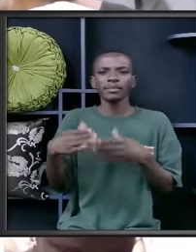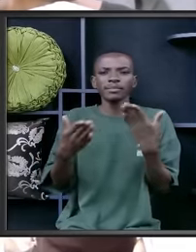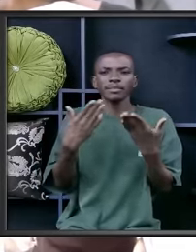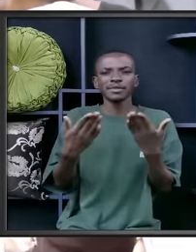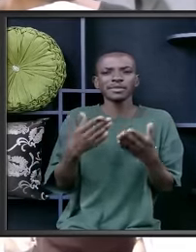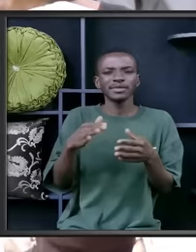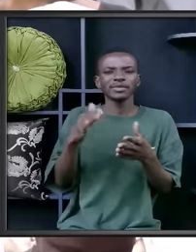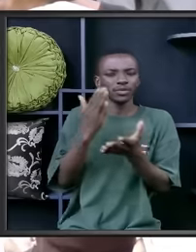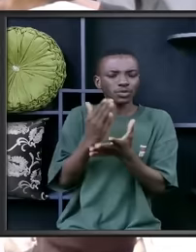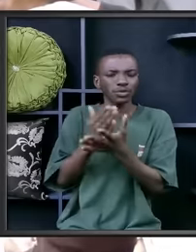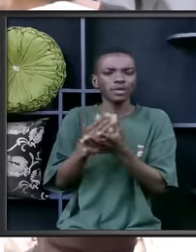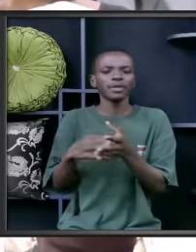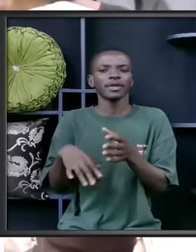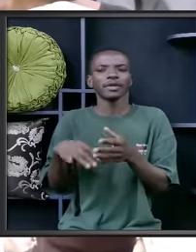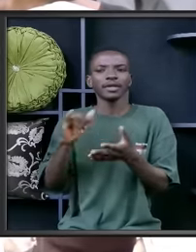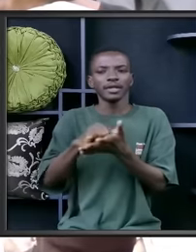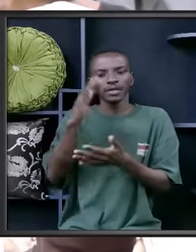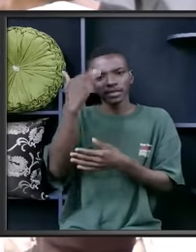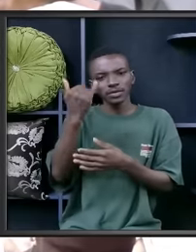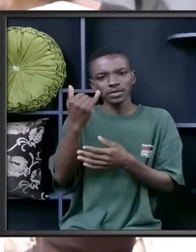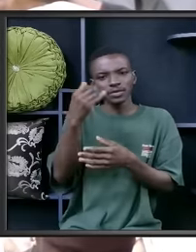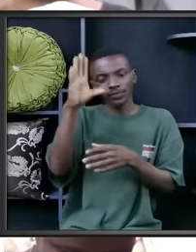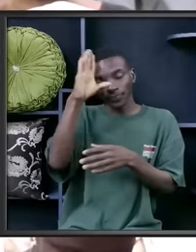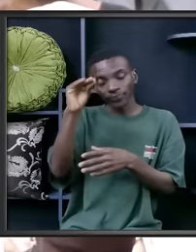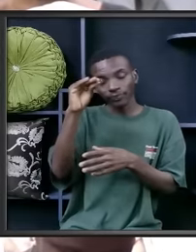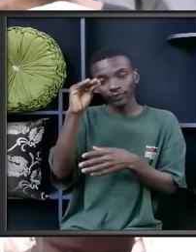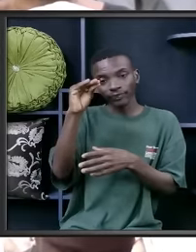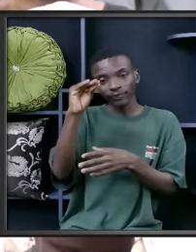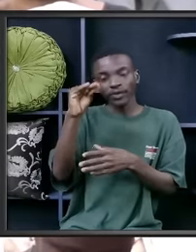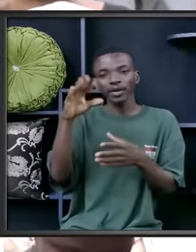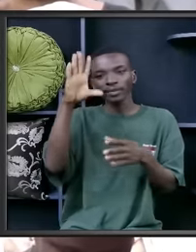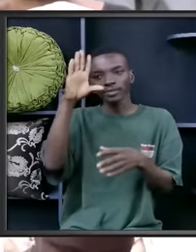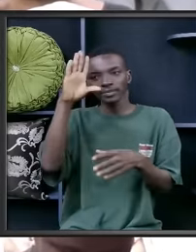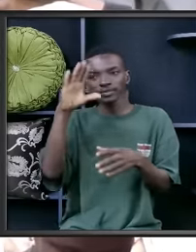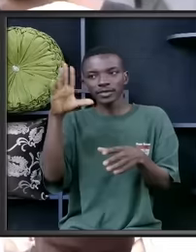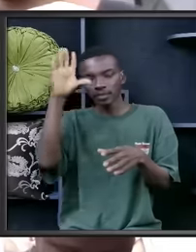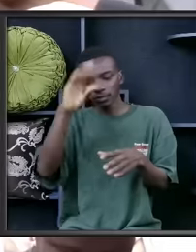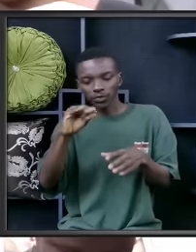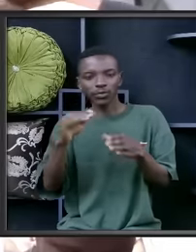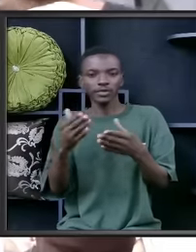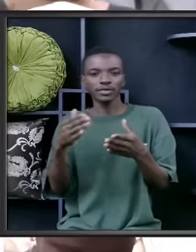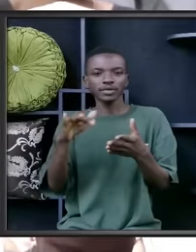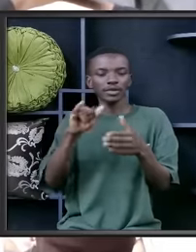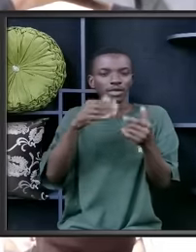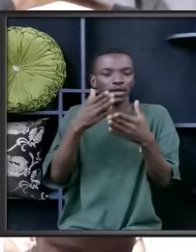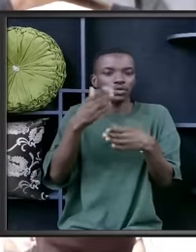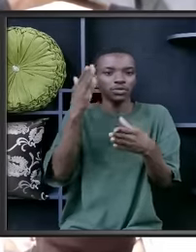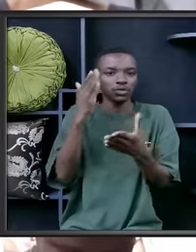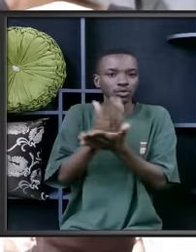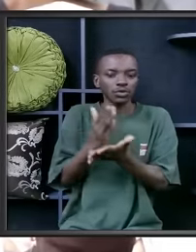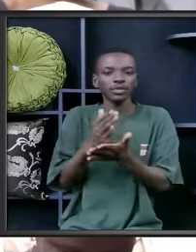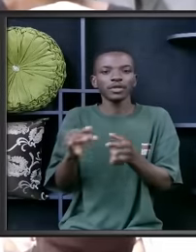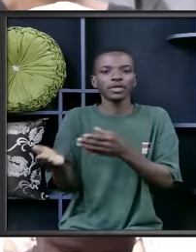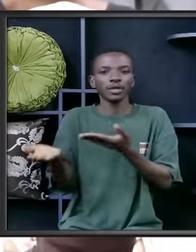you stop, may you stop. Because now the man, they serve them, as in, now in boy. So that was how I stopped. Then I don't carry